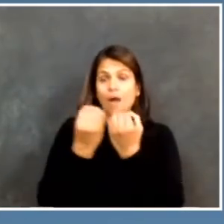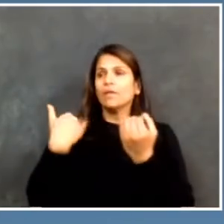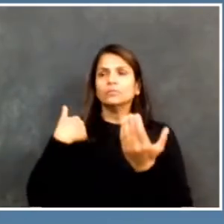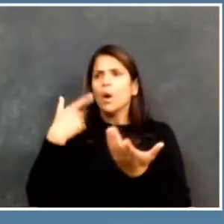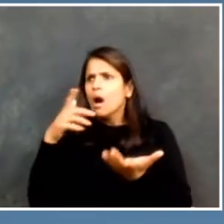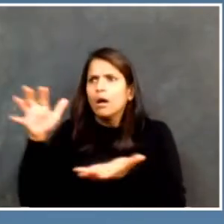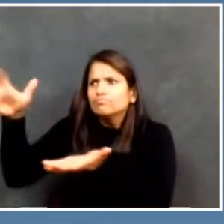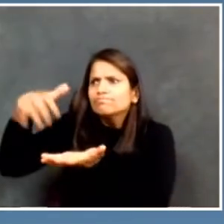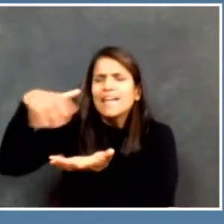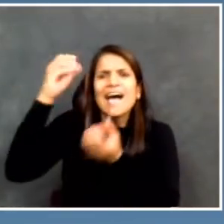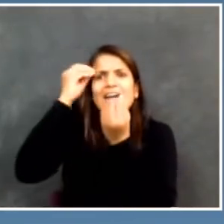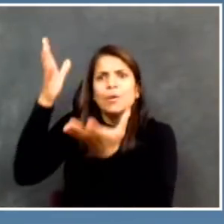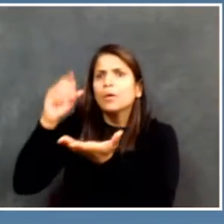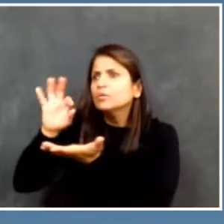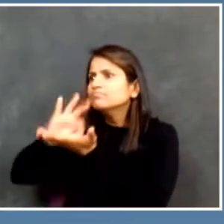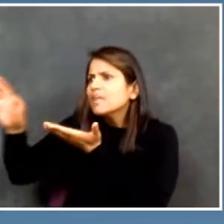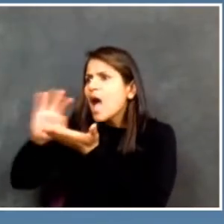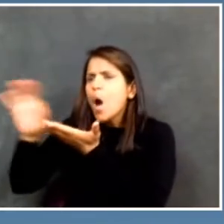them.